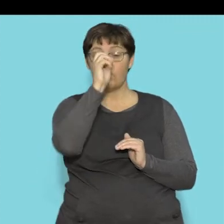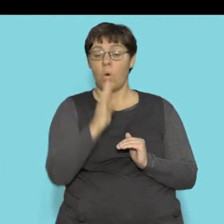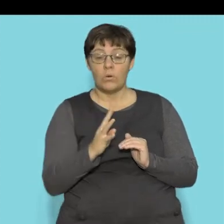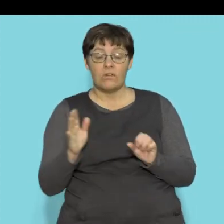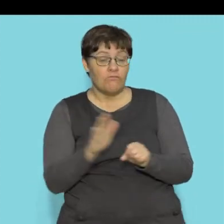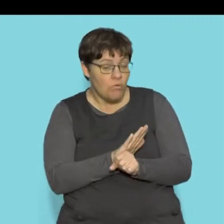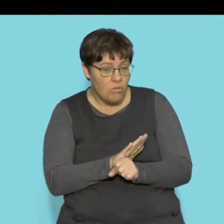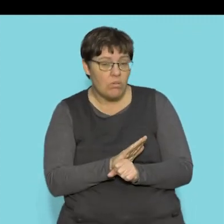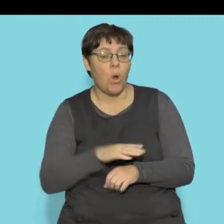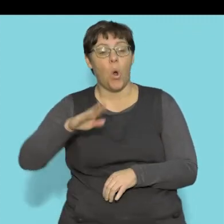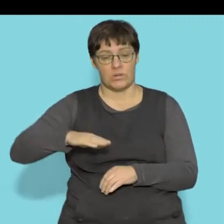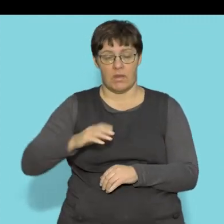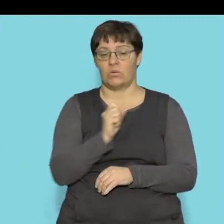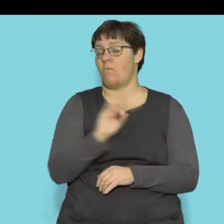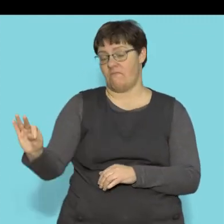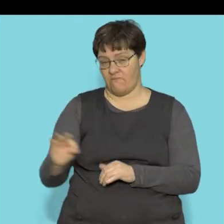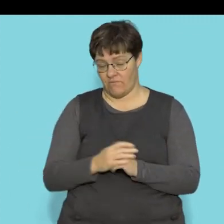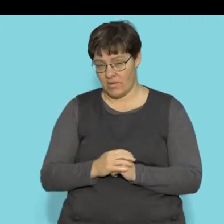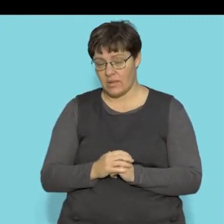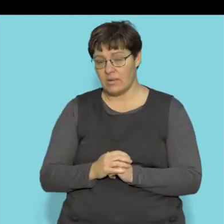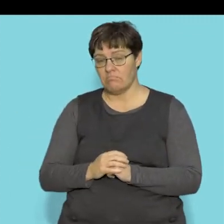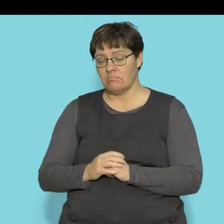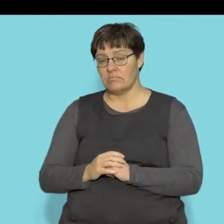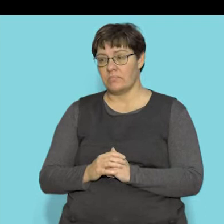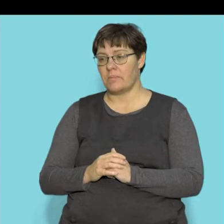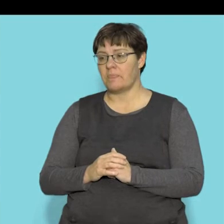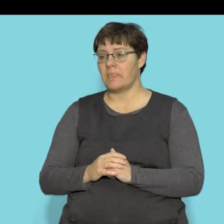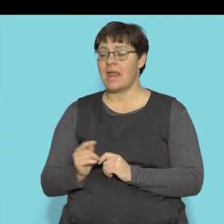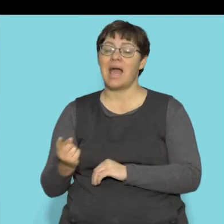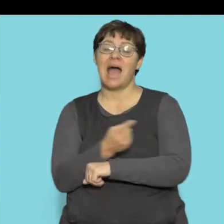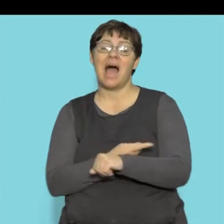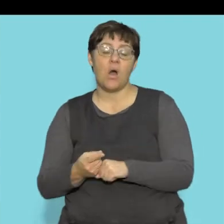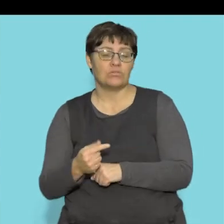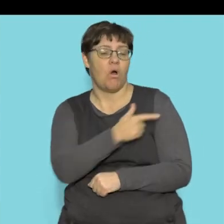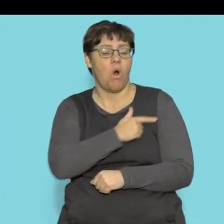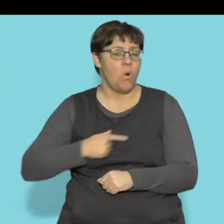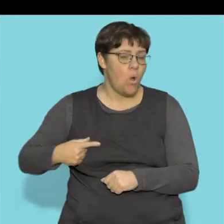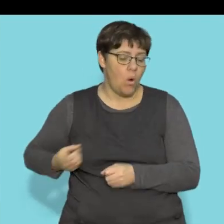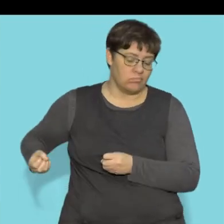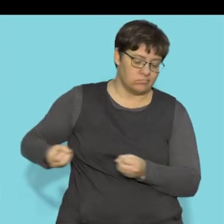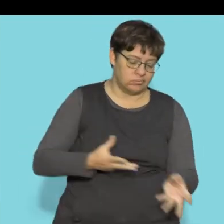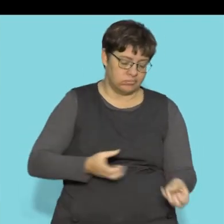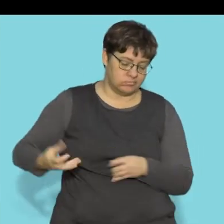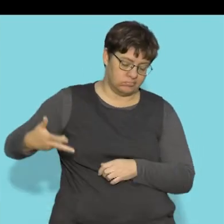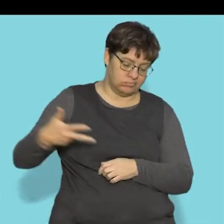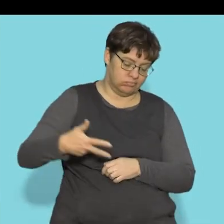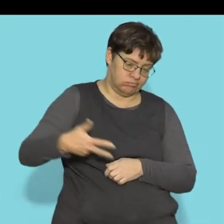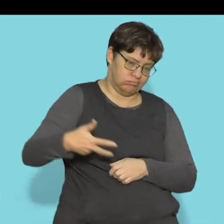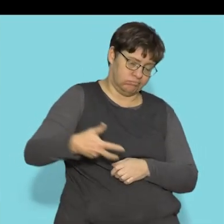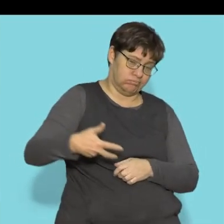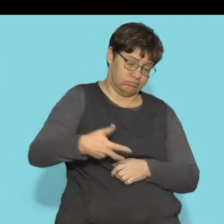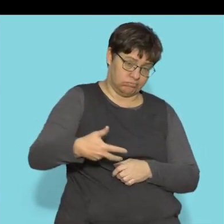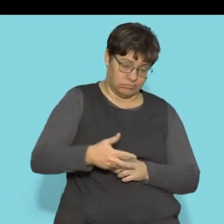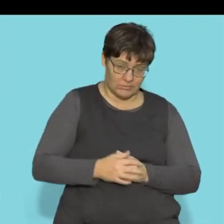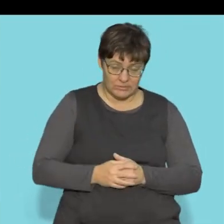full. We are going to be calculating how long in hours the pump feeds water into the irrigation